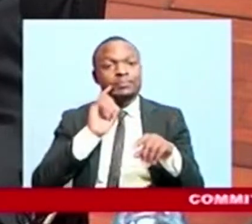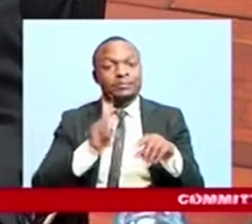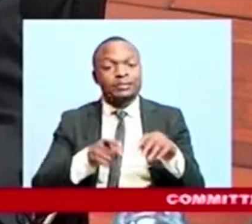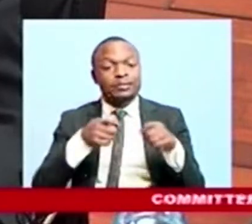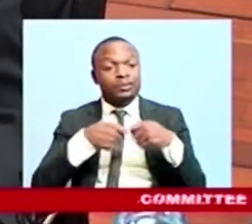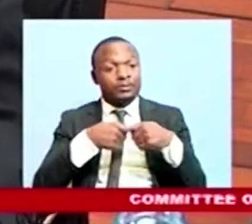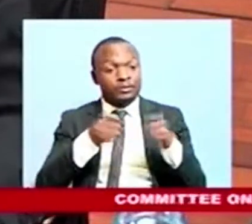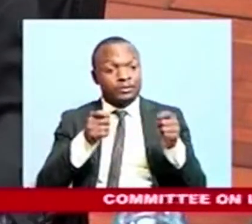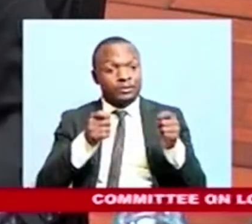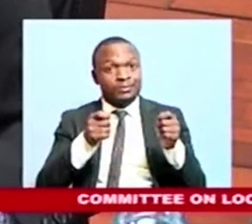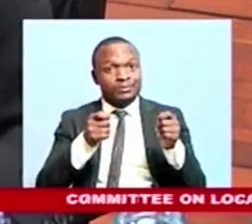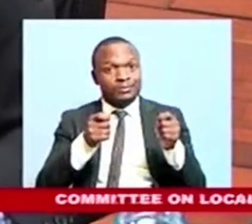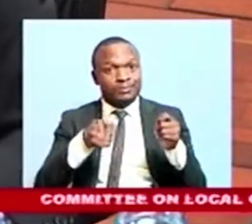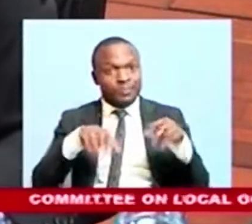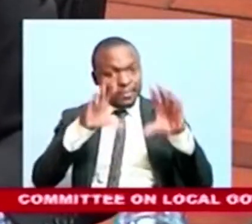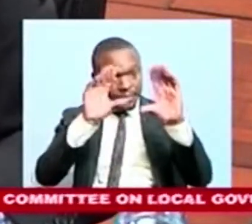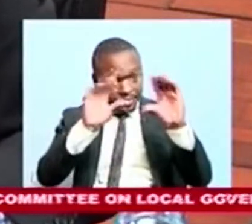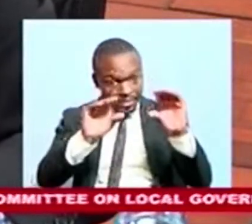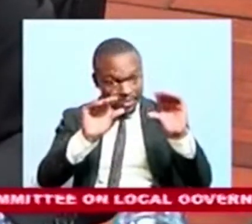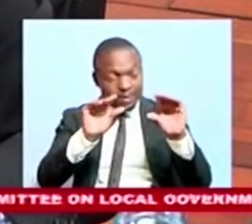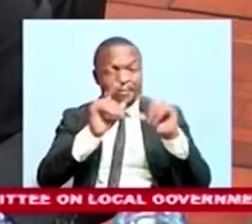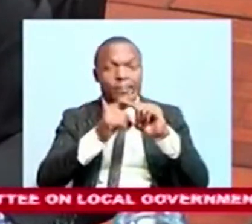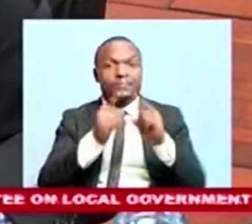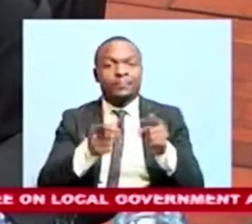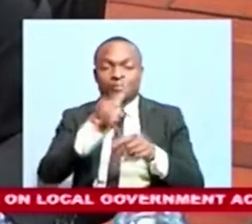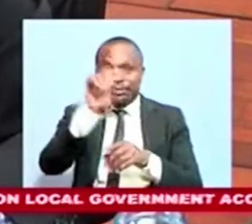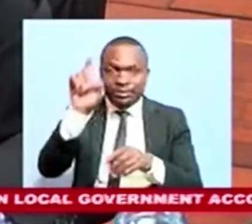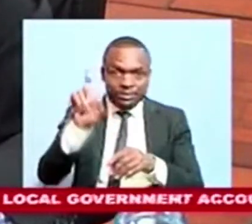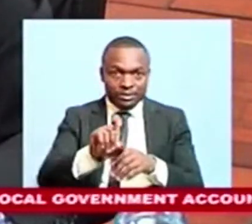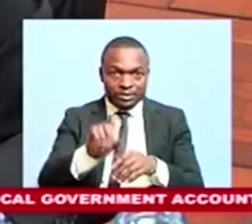accounts. The question is, the